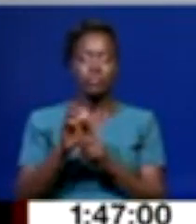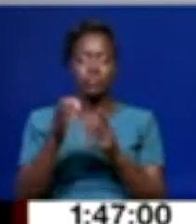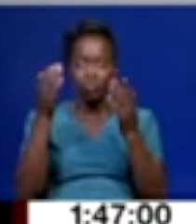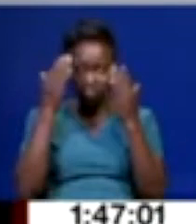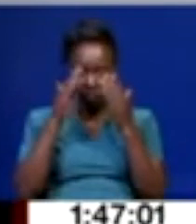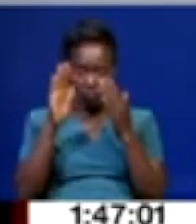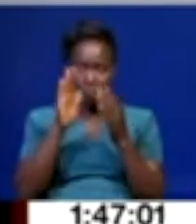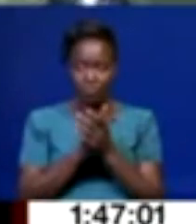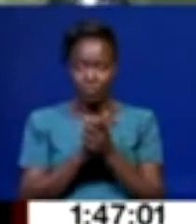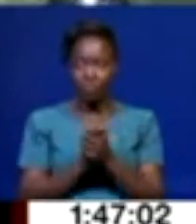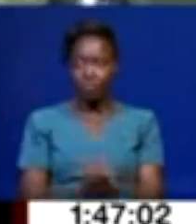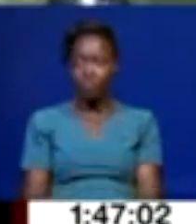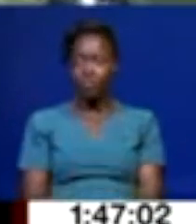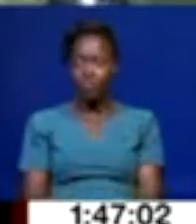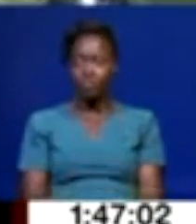awareness.